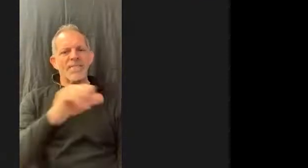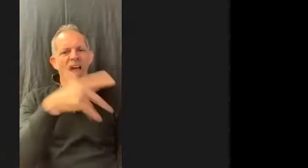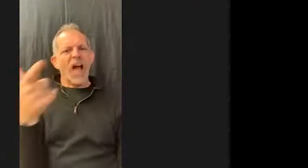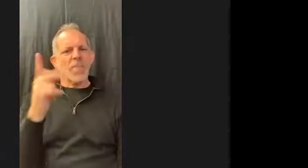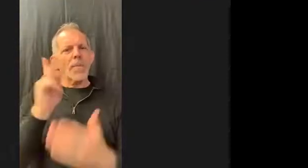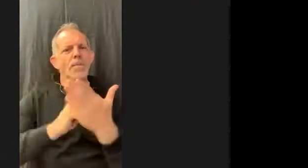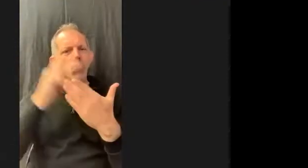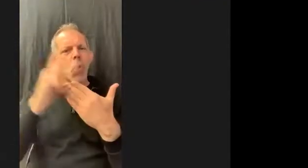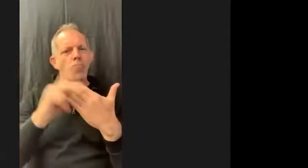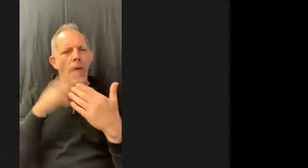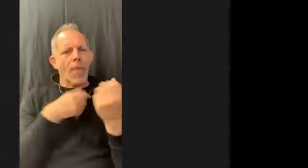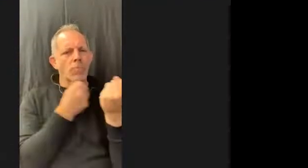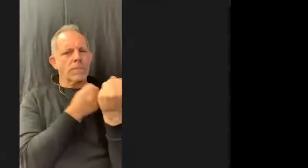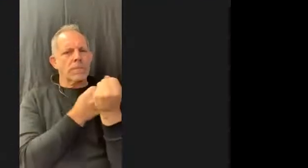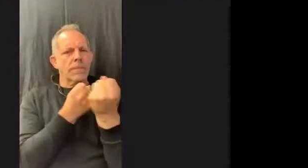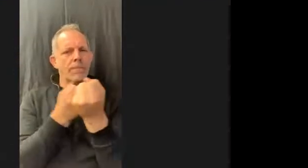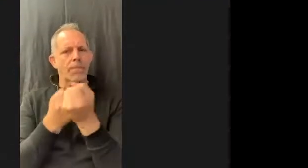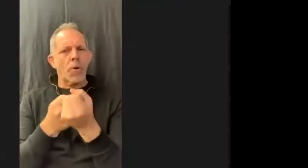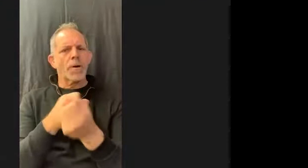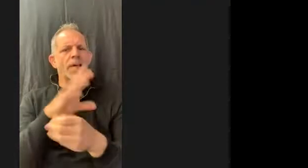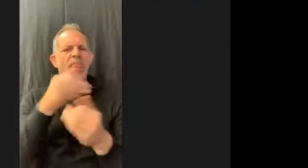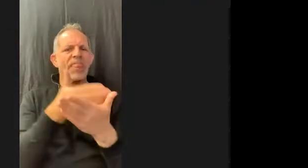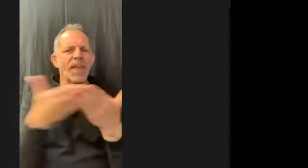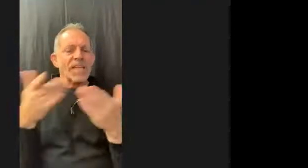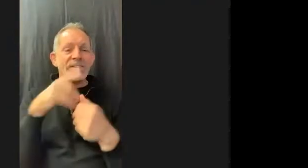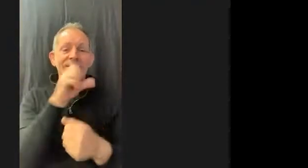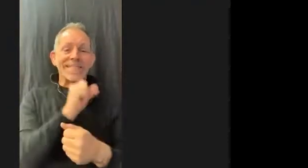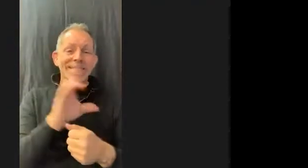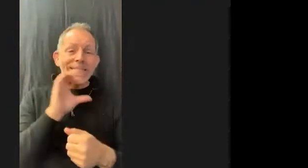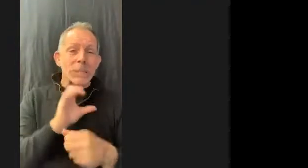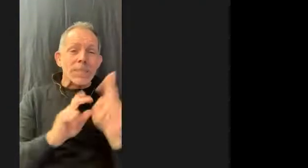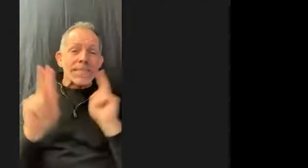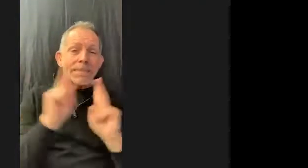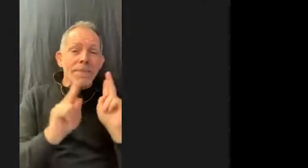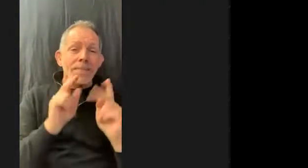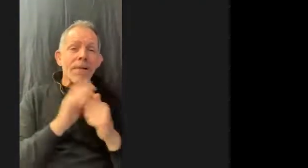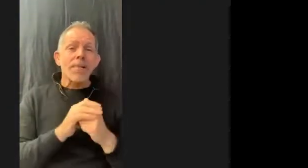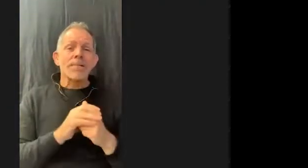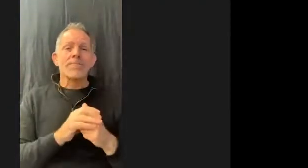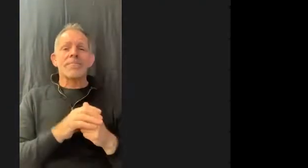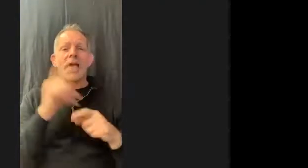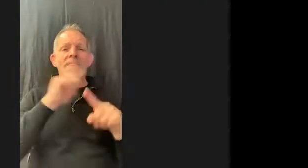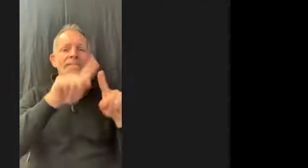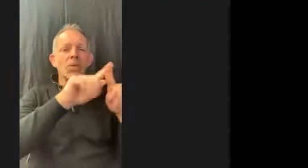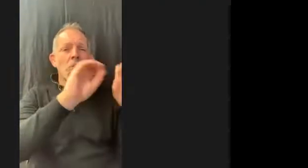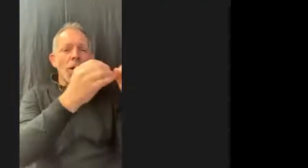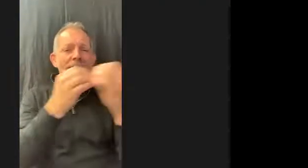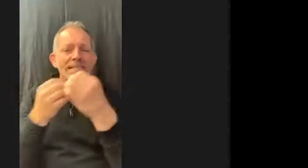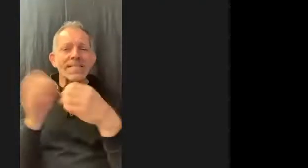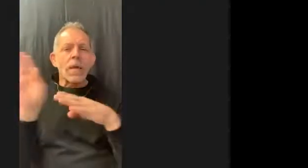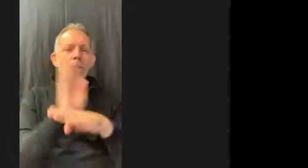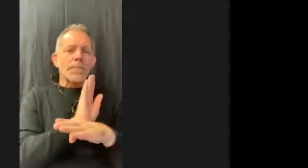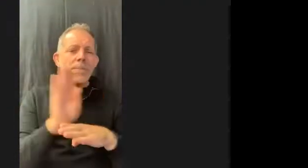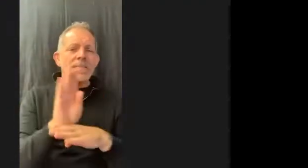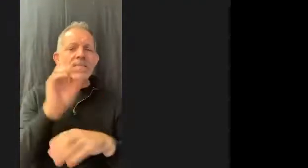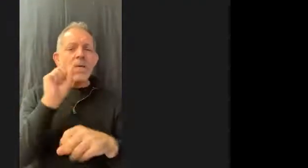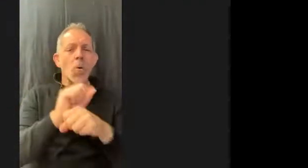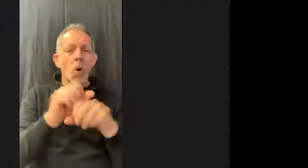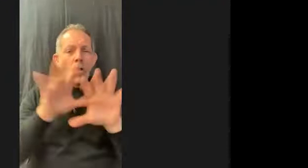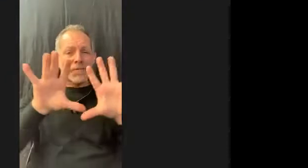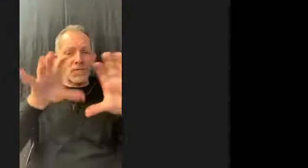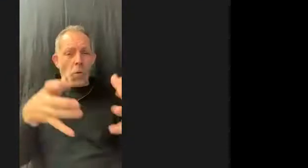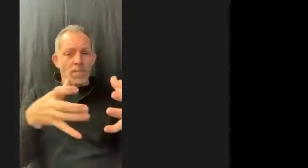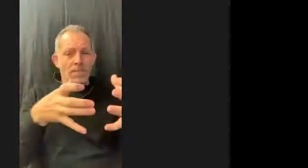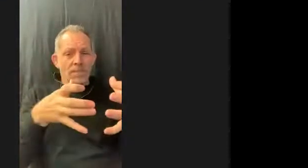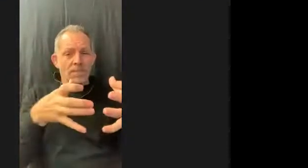seniors, BIPOC-led organizations, business and workforce efforts, supporting our ports and public facility